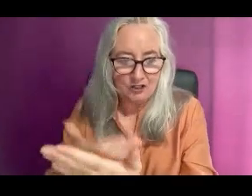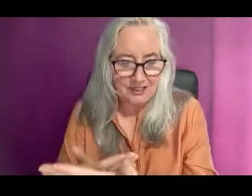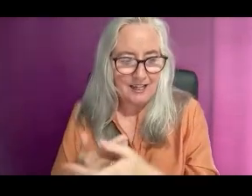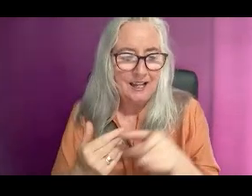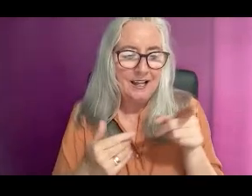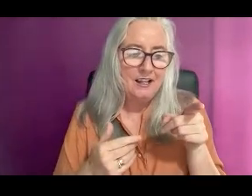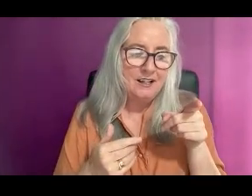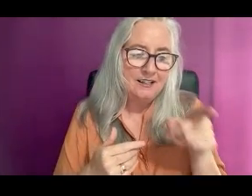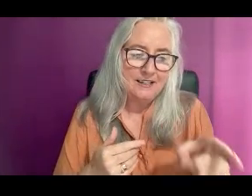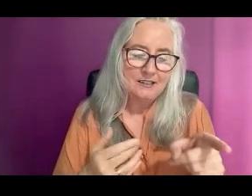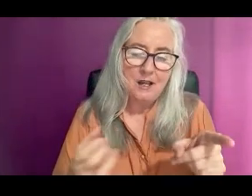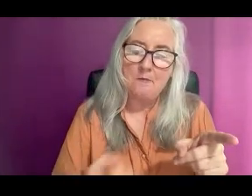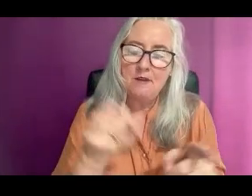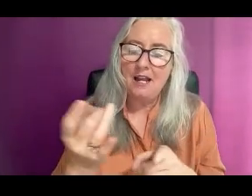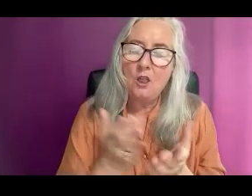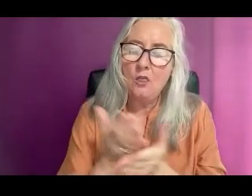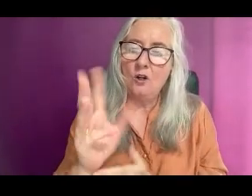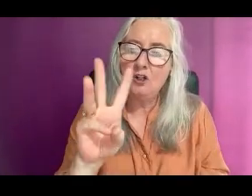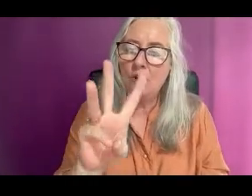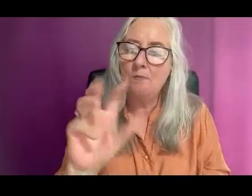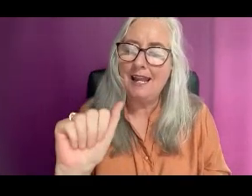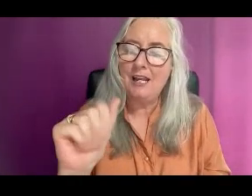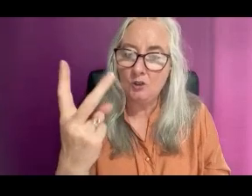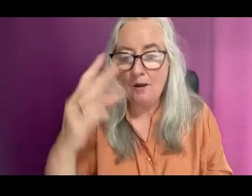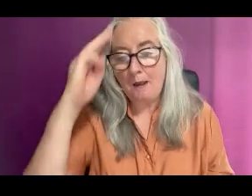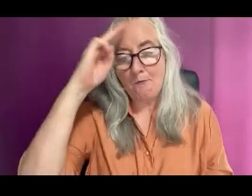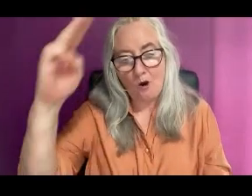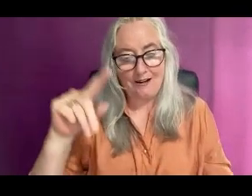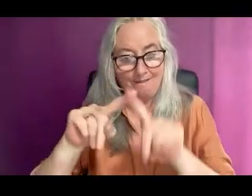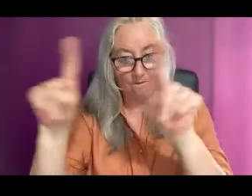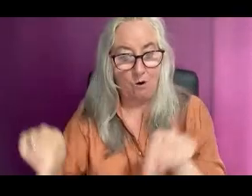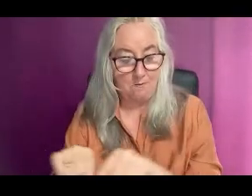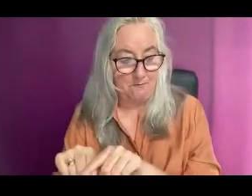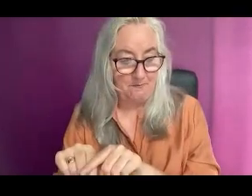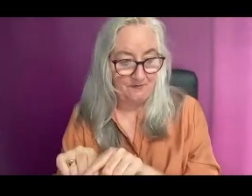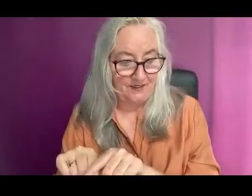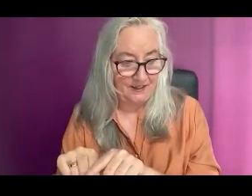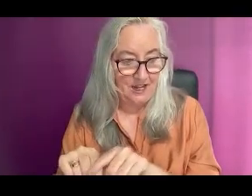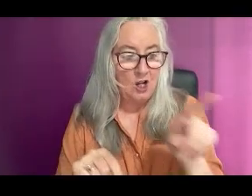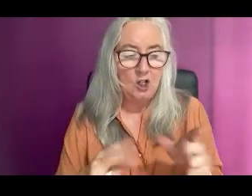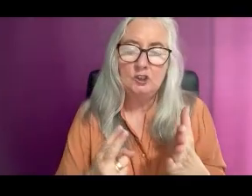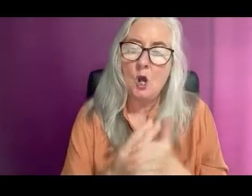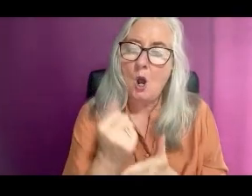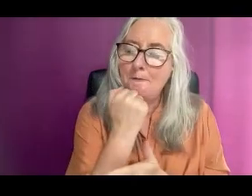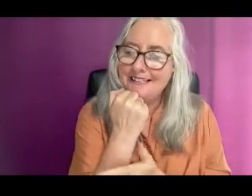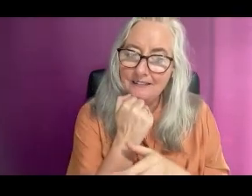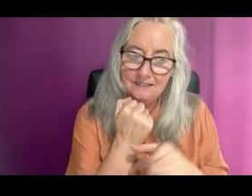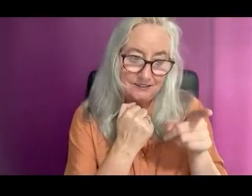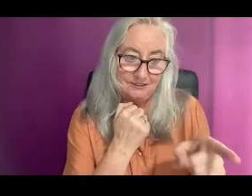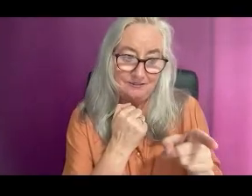for through WA2, the employer form. And just an update here is